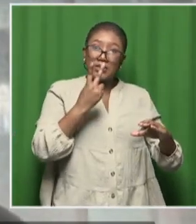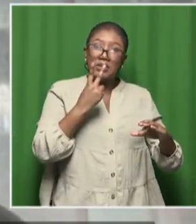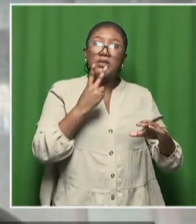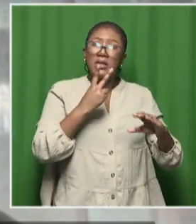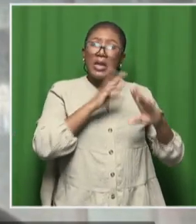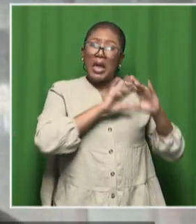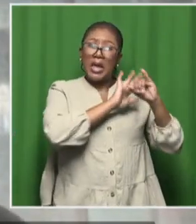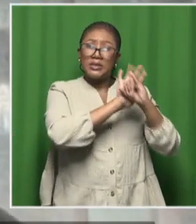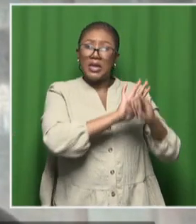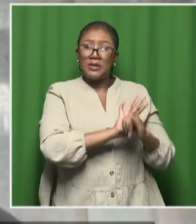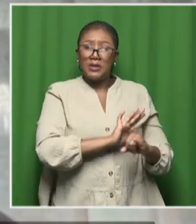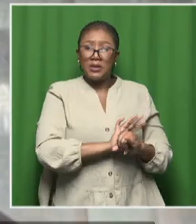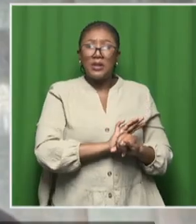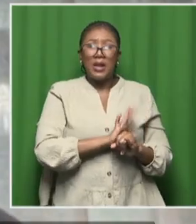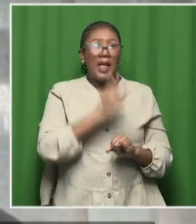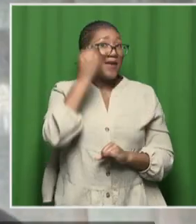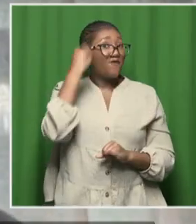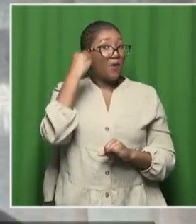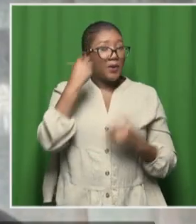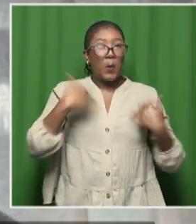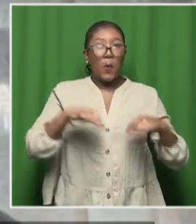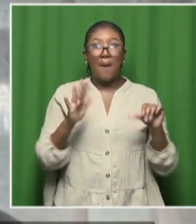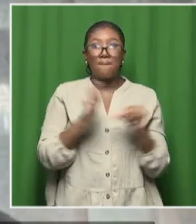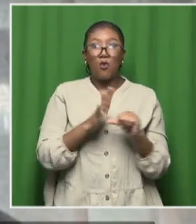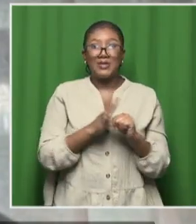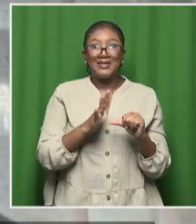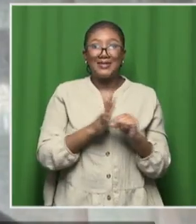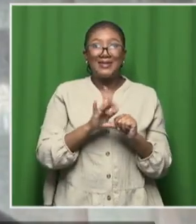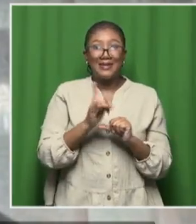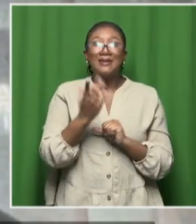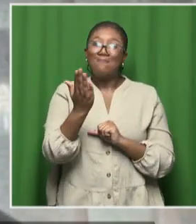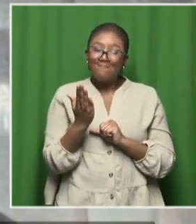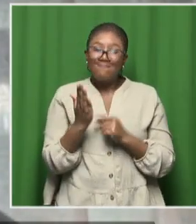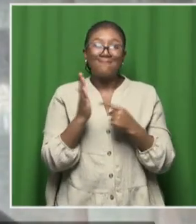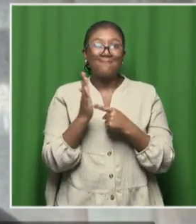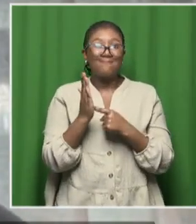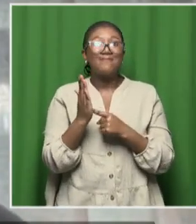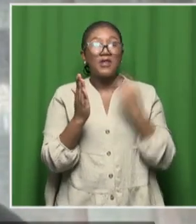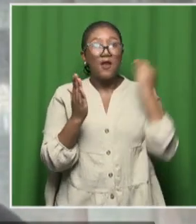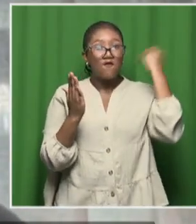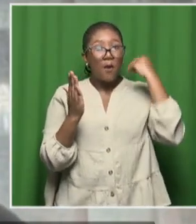of data is the new gold, right? And they need to use data